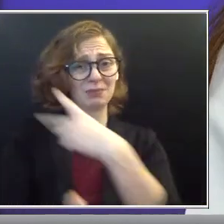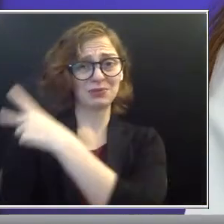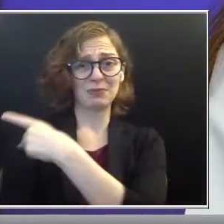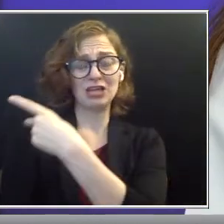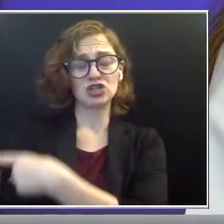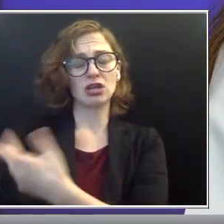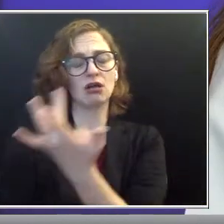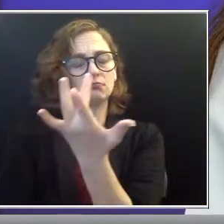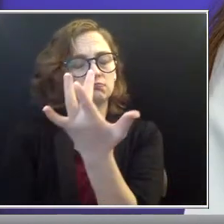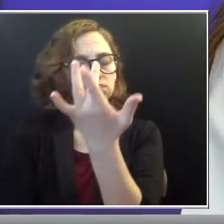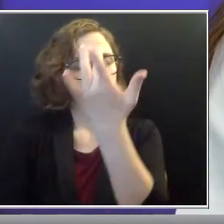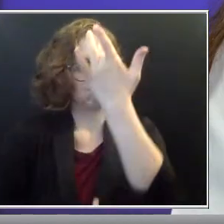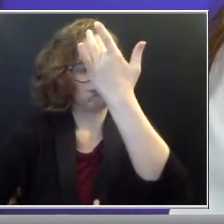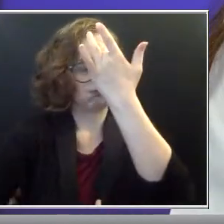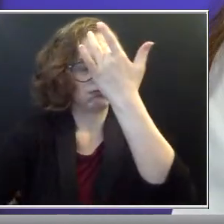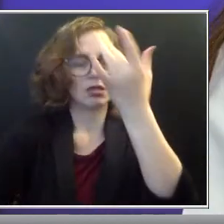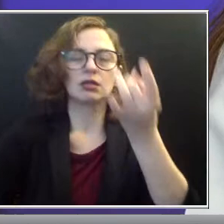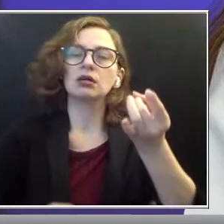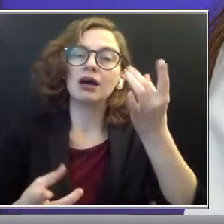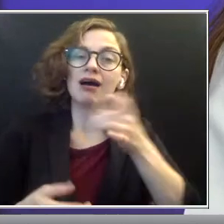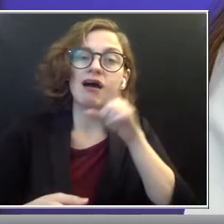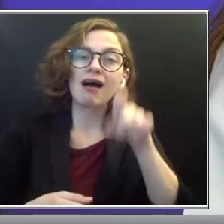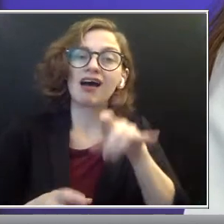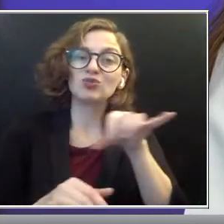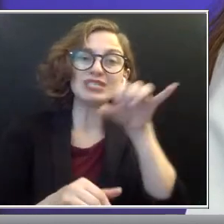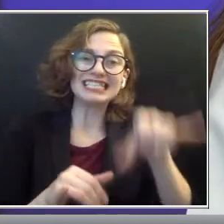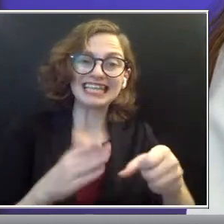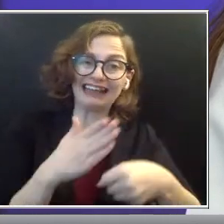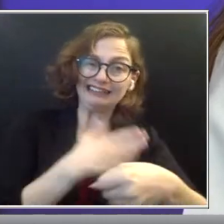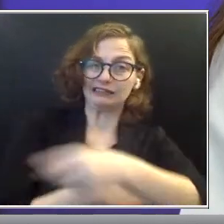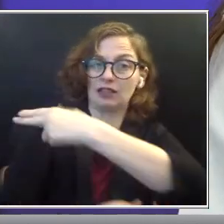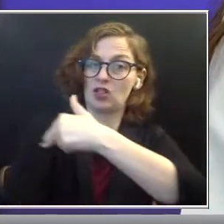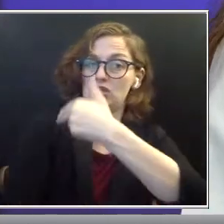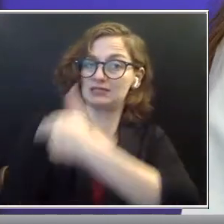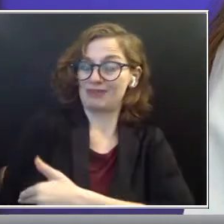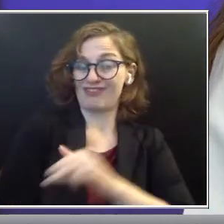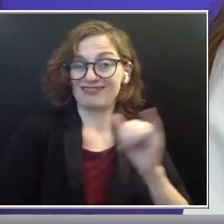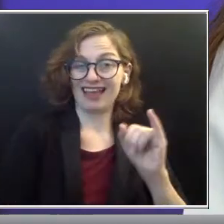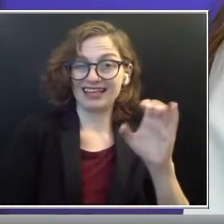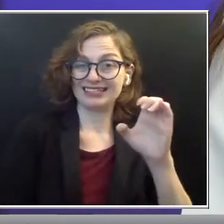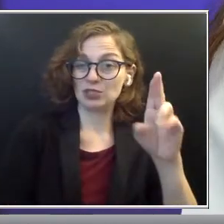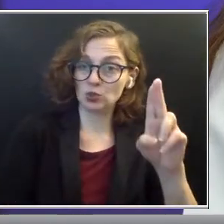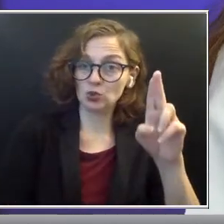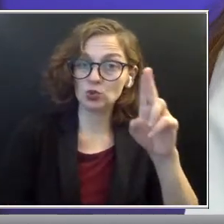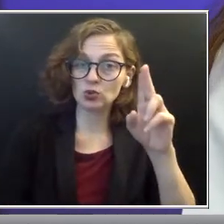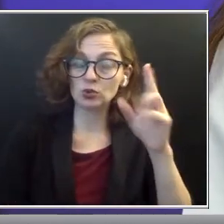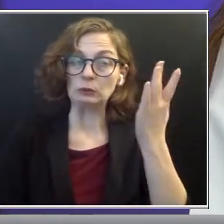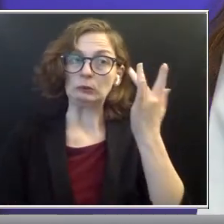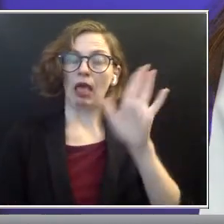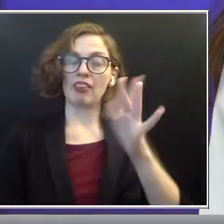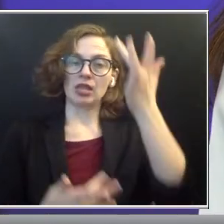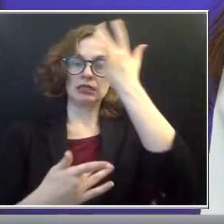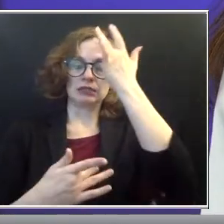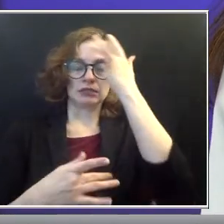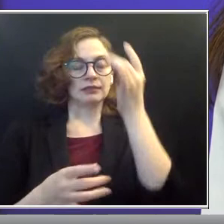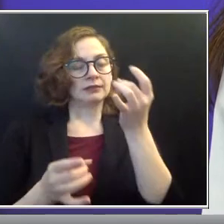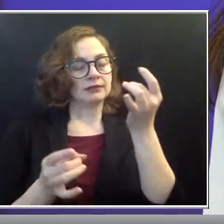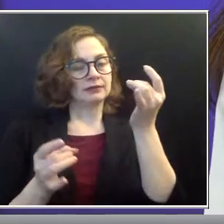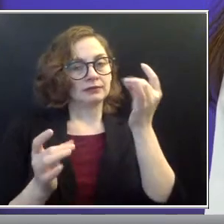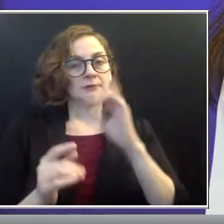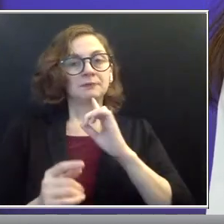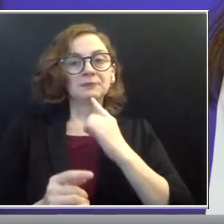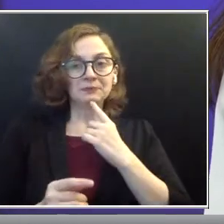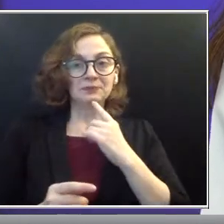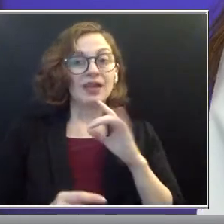cardiac ICU because of their degree, severity of illness. So in those situations, we definitely partner with our cardiologist in the care of